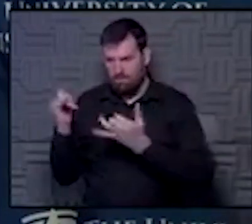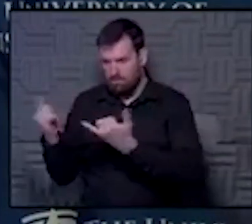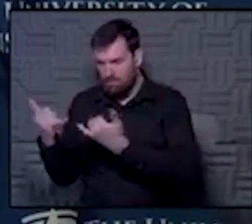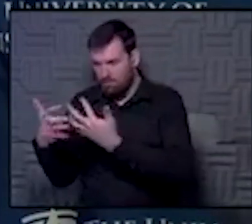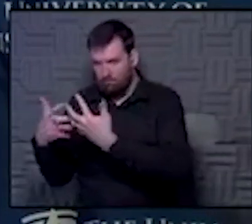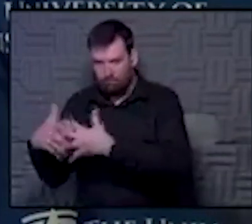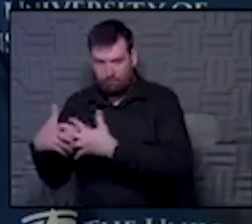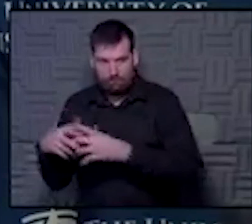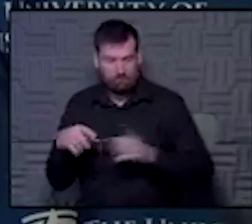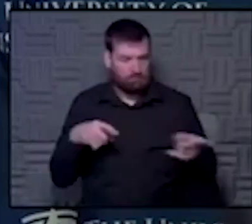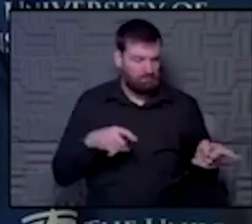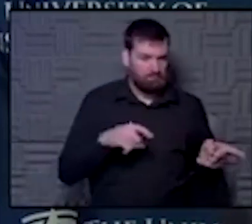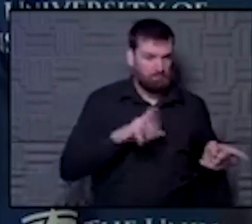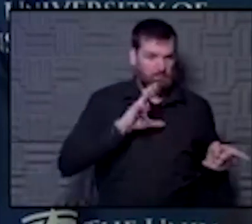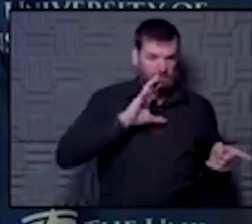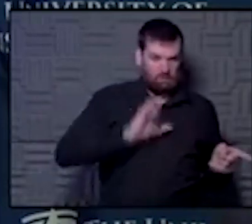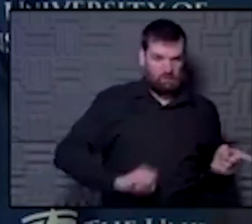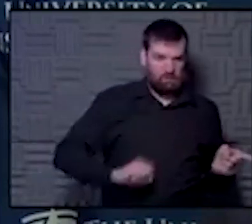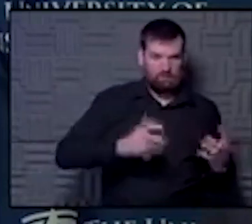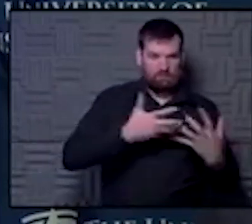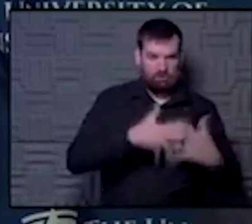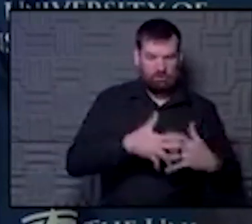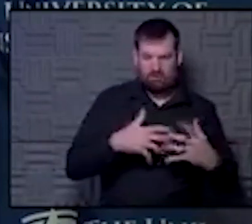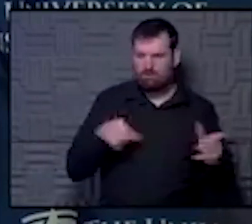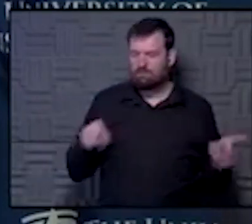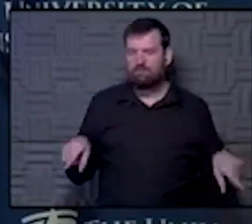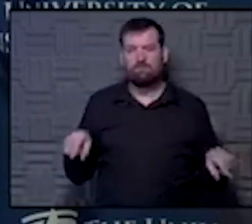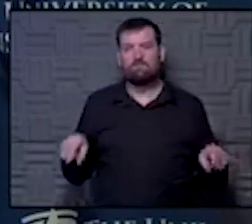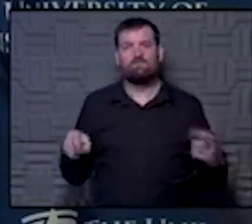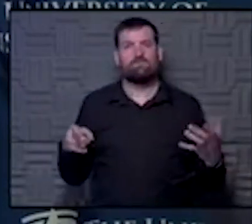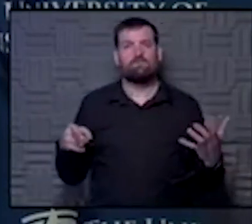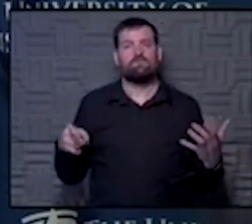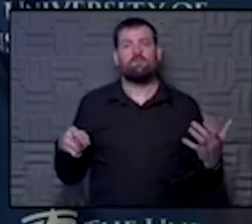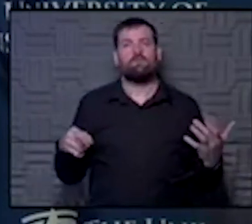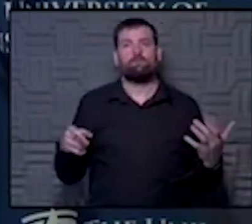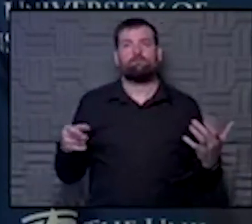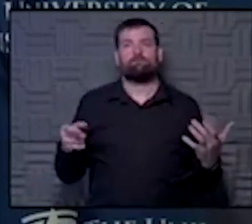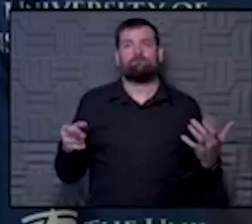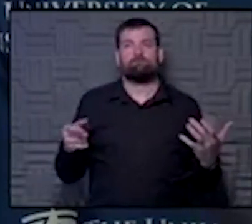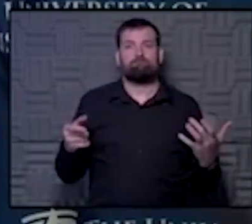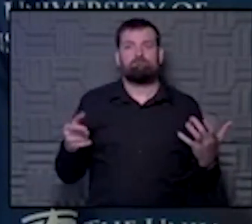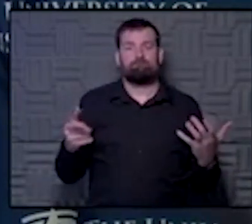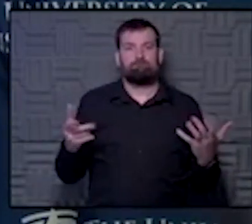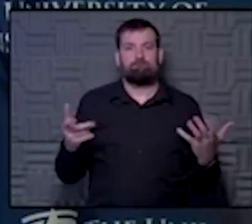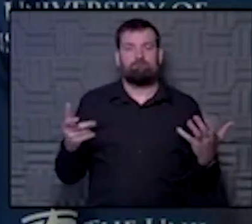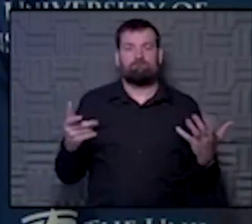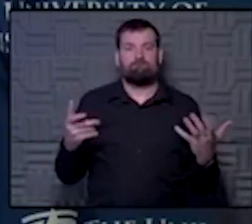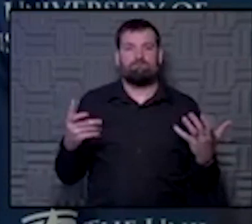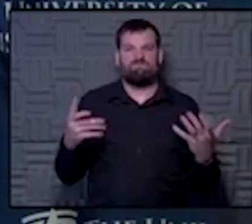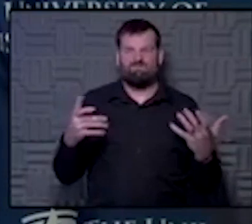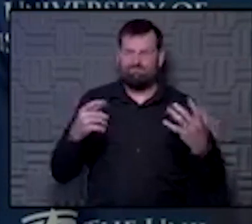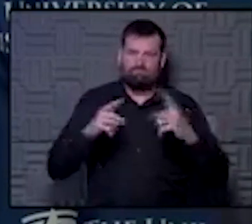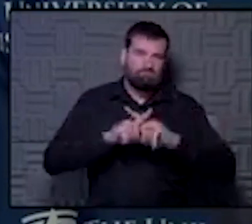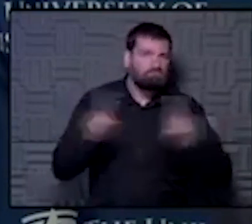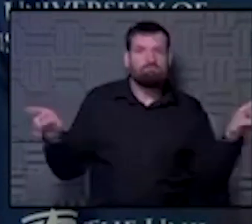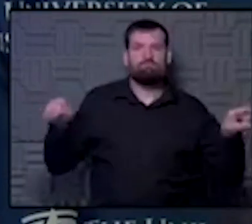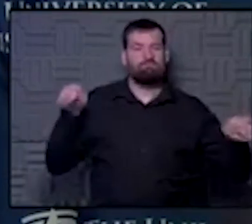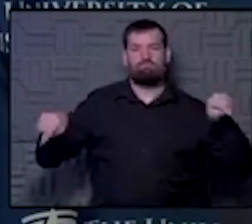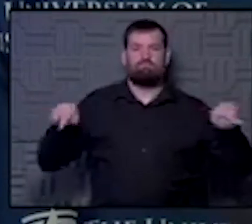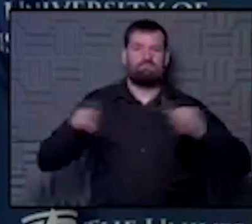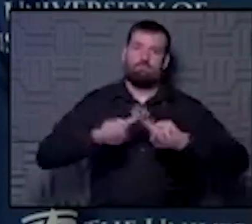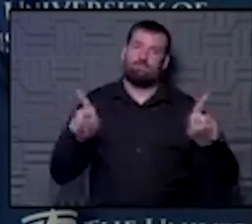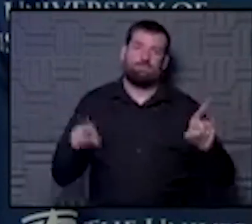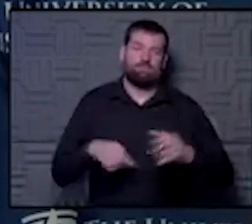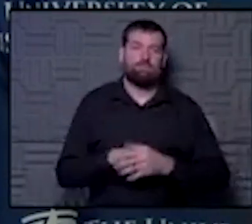now and the current ventilators that we are using today, it's just very, very big difference. And